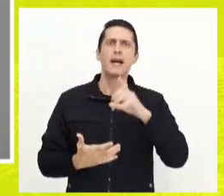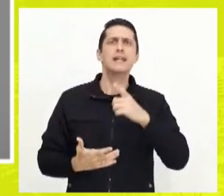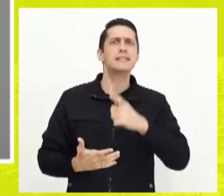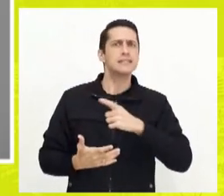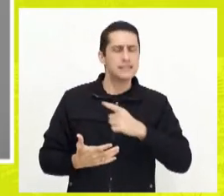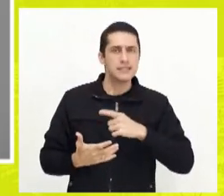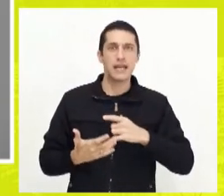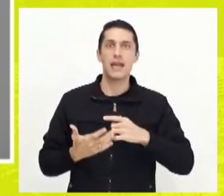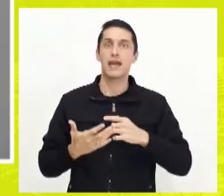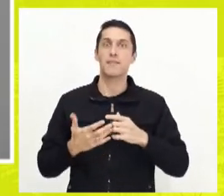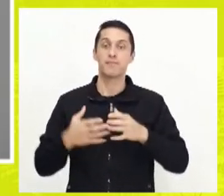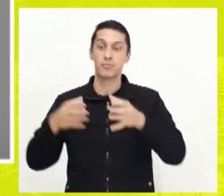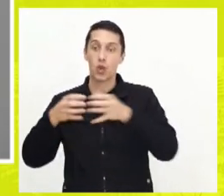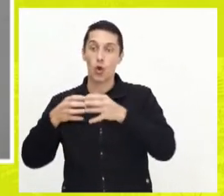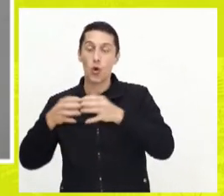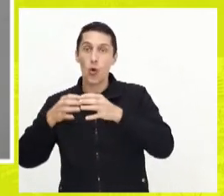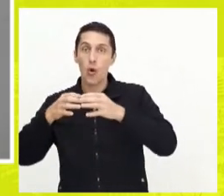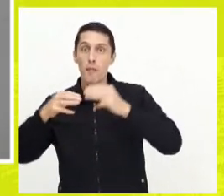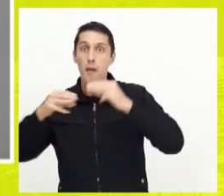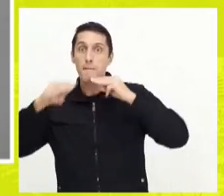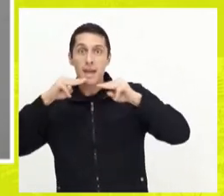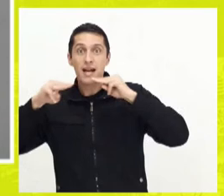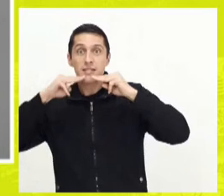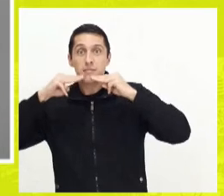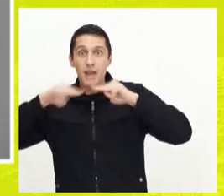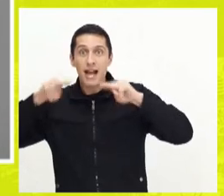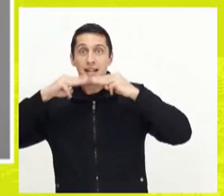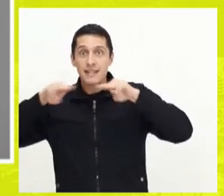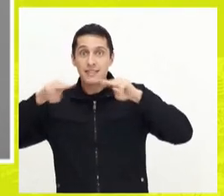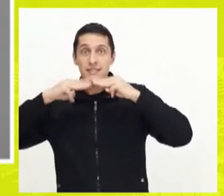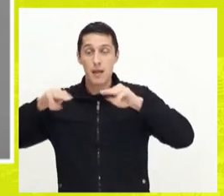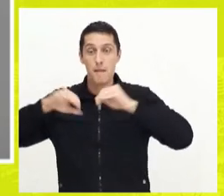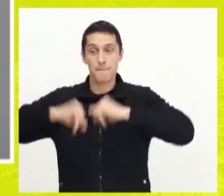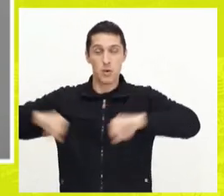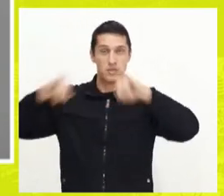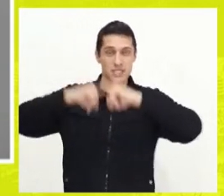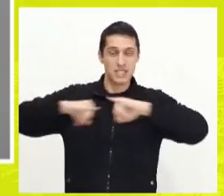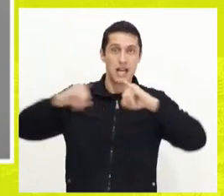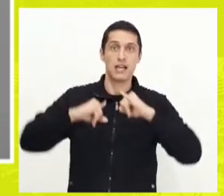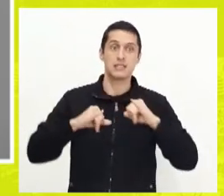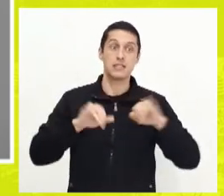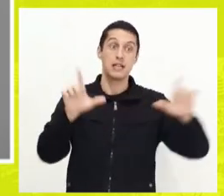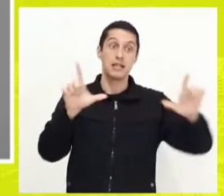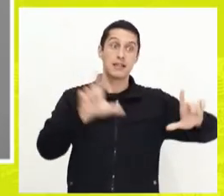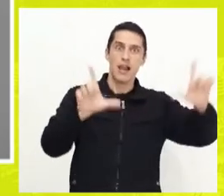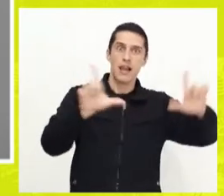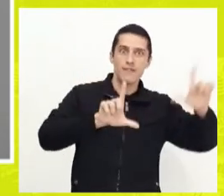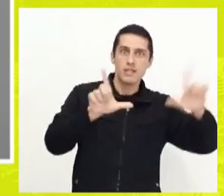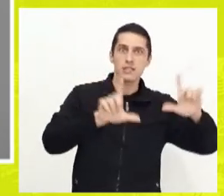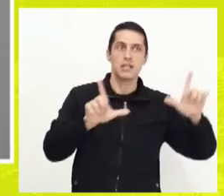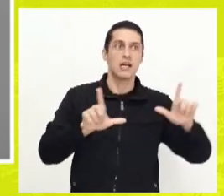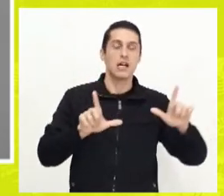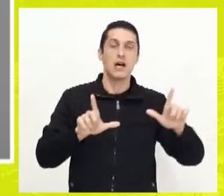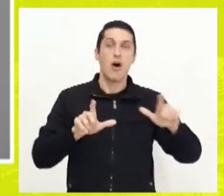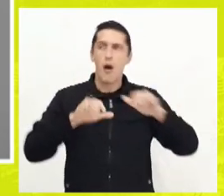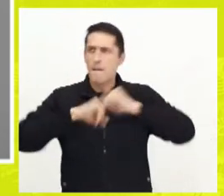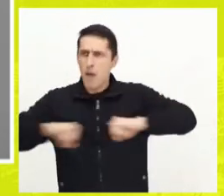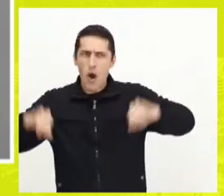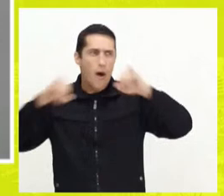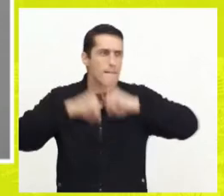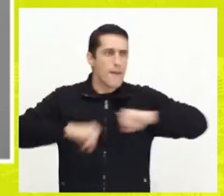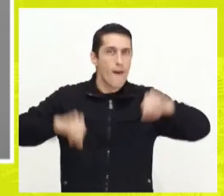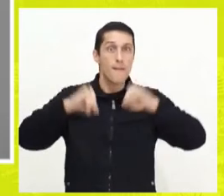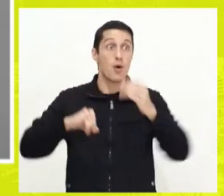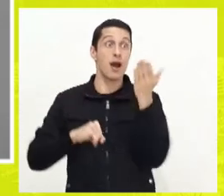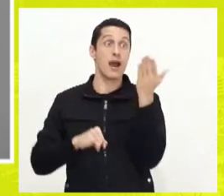something that was made by tv channels and different media to alert citizens that